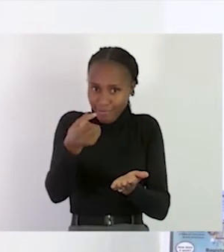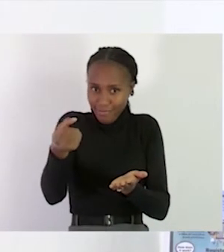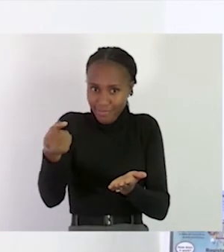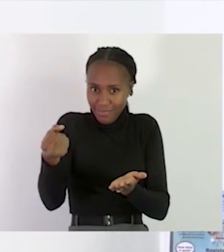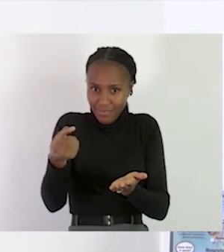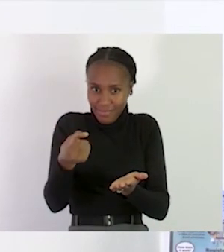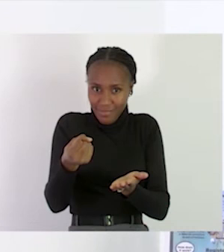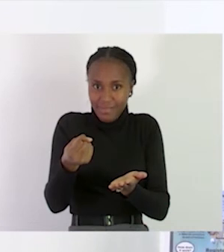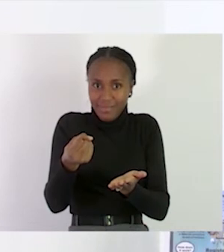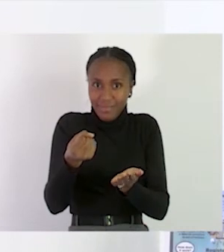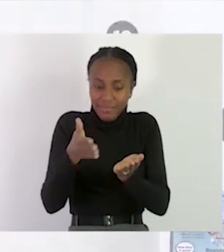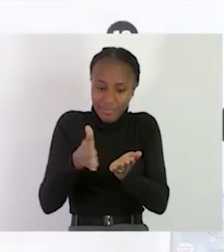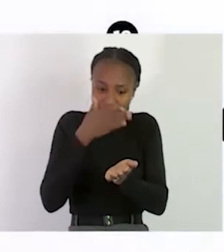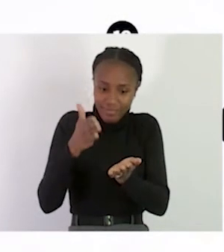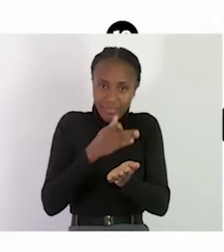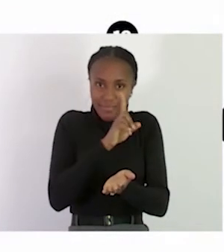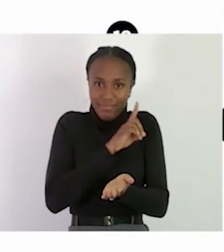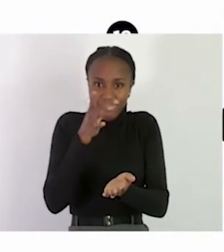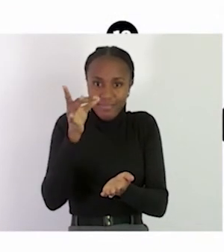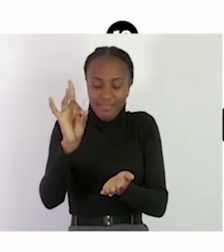and open on page 18.